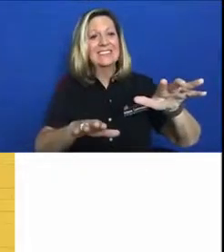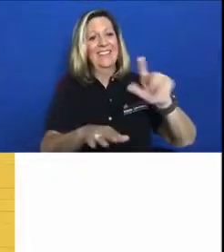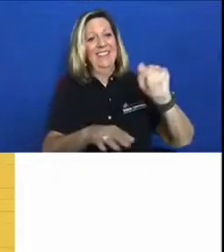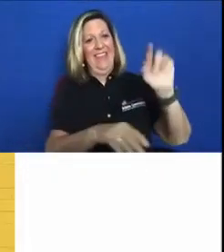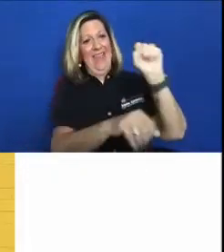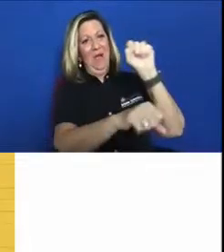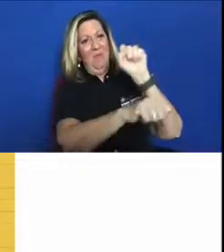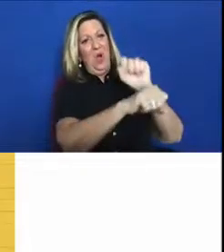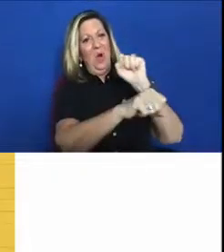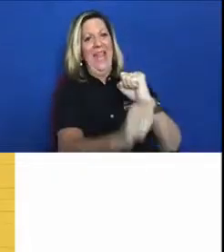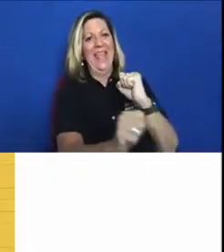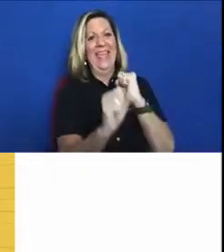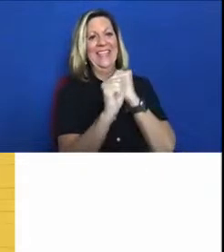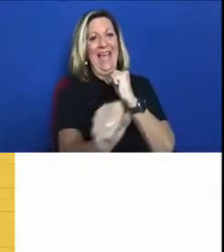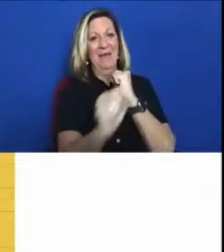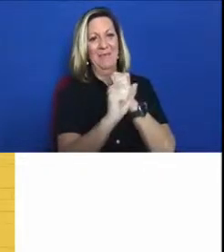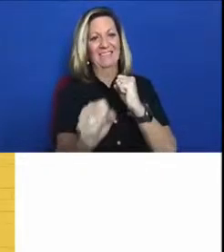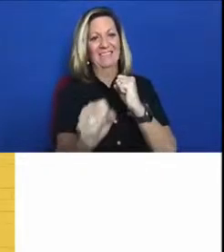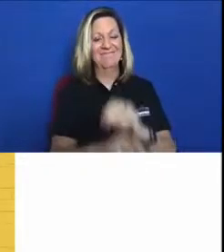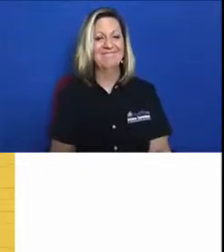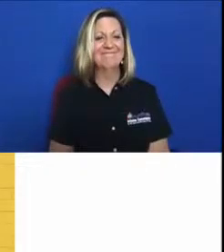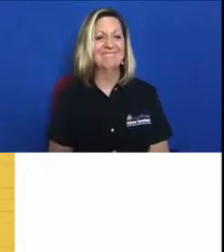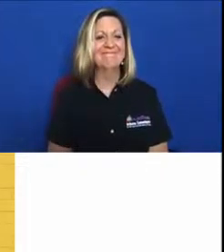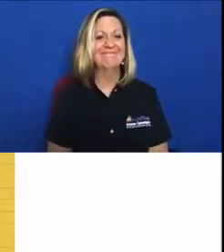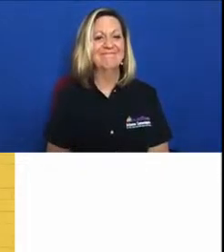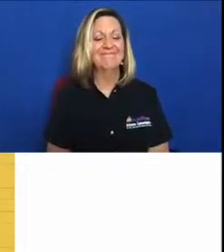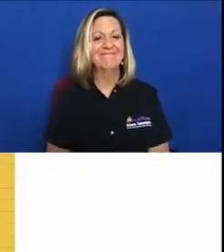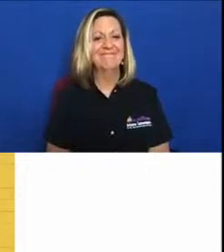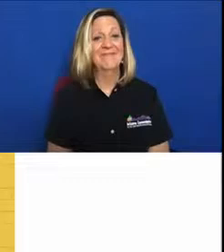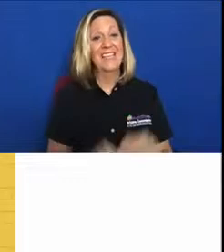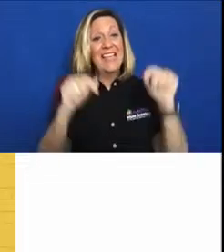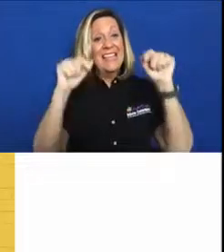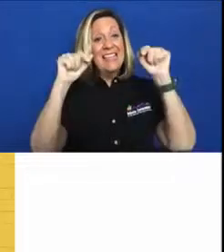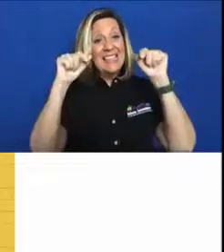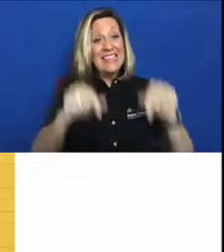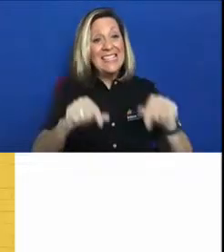We are thrilled to launch the employment campaign.